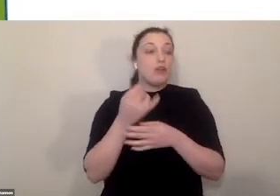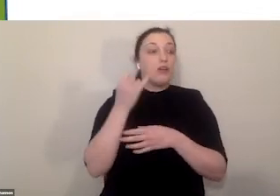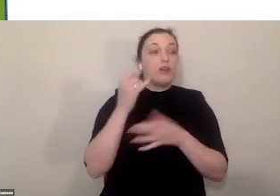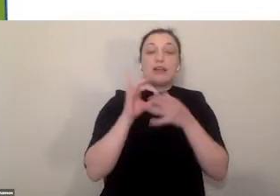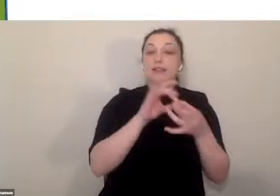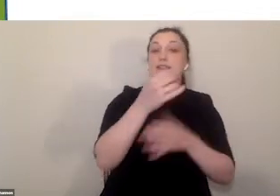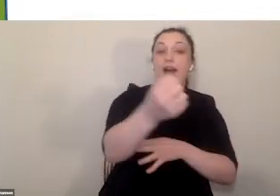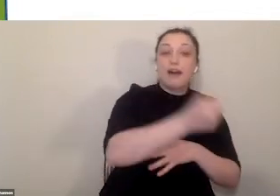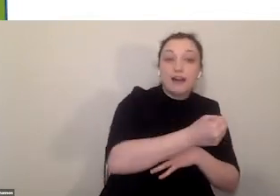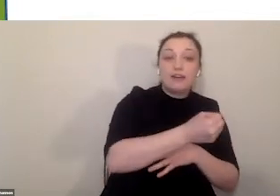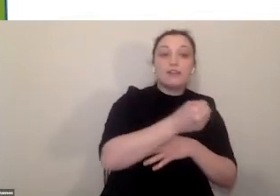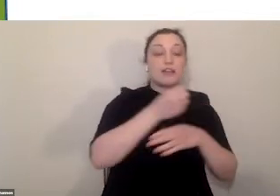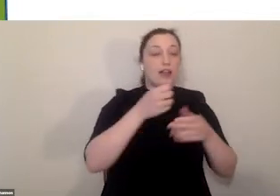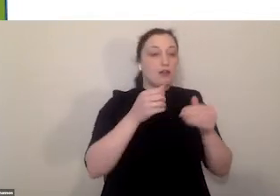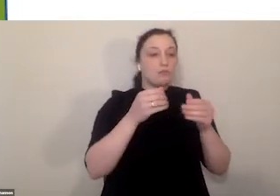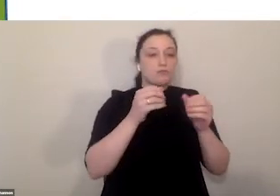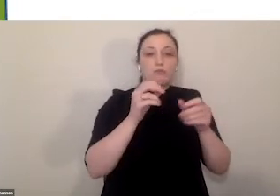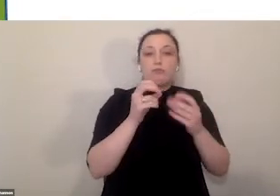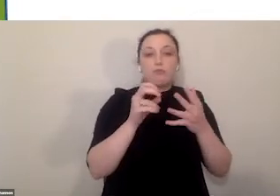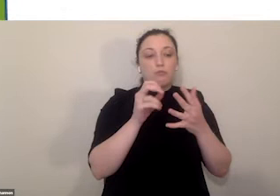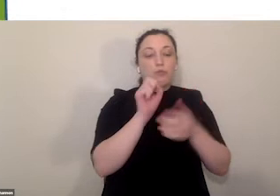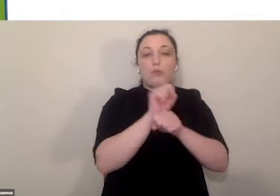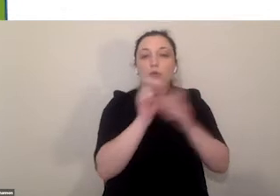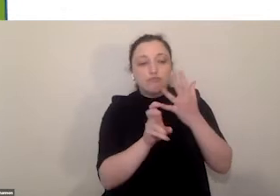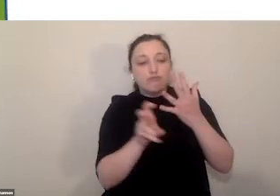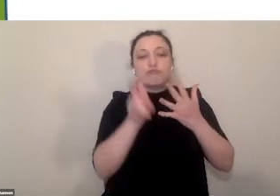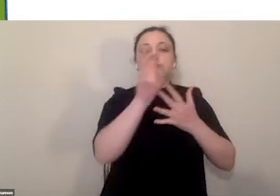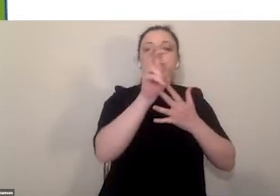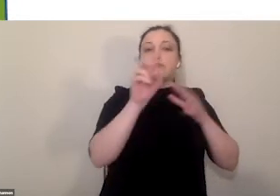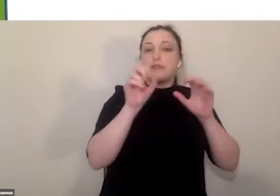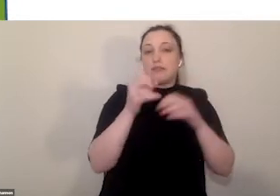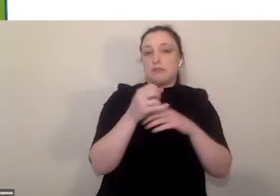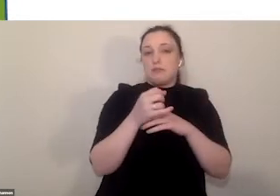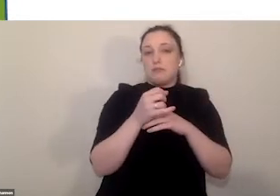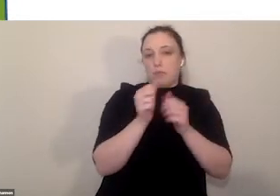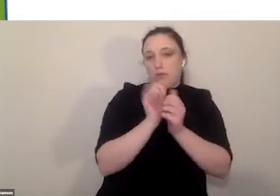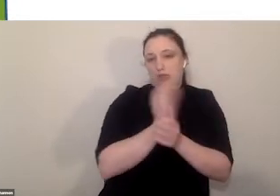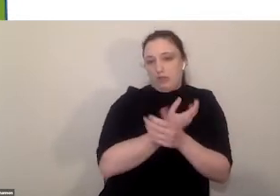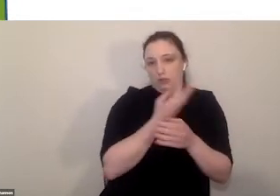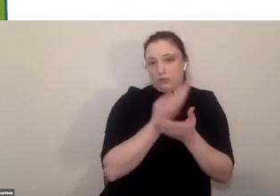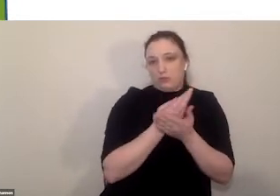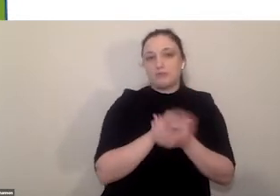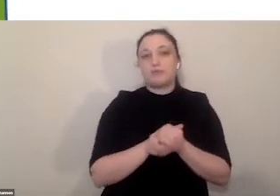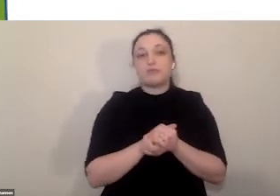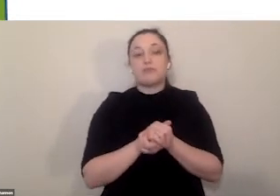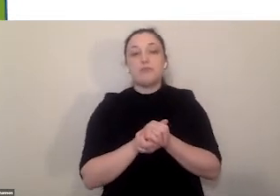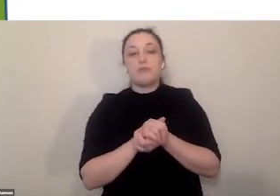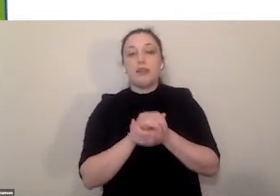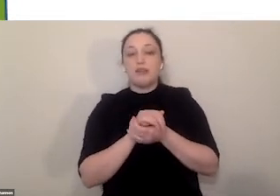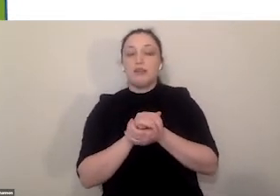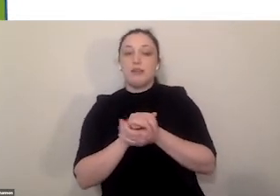work that we're doing in collaboration with our corporate partners is really helping to break stereotypes, and